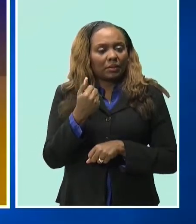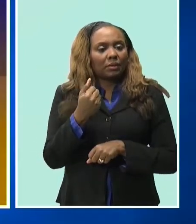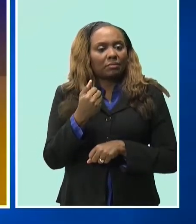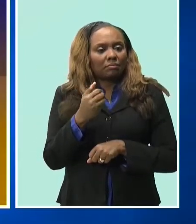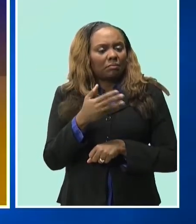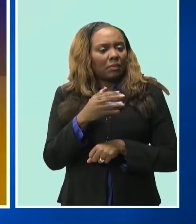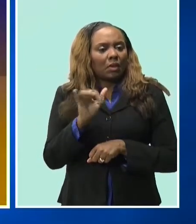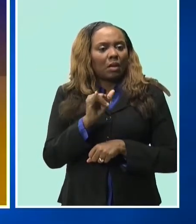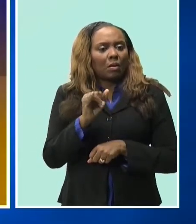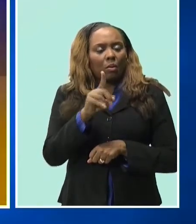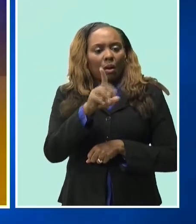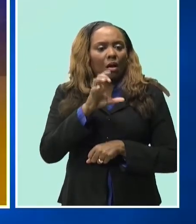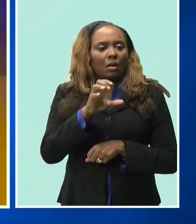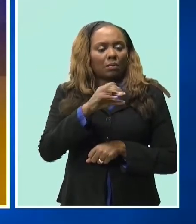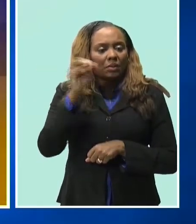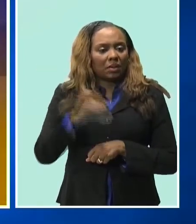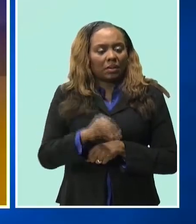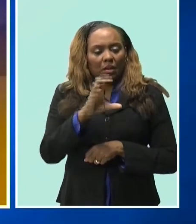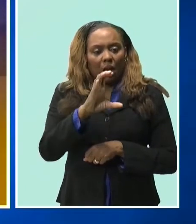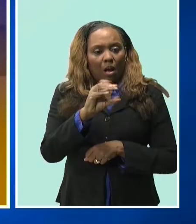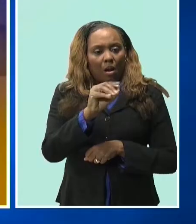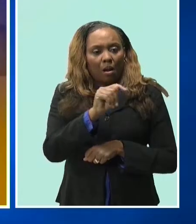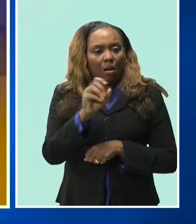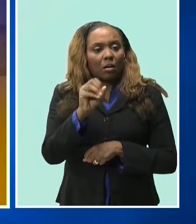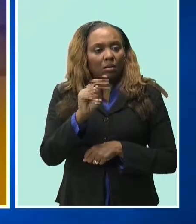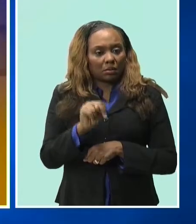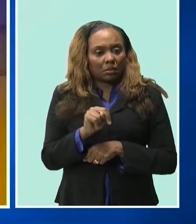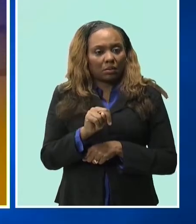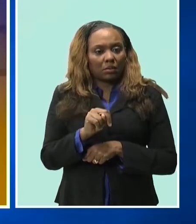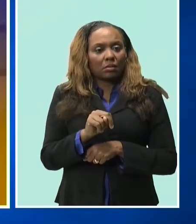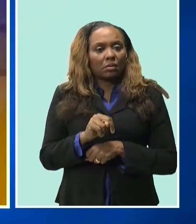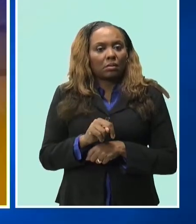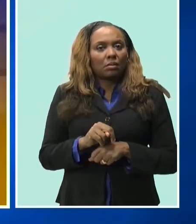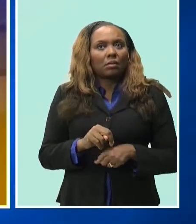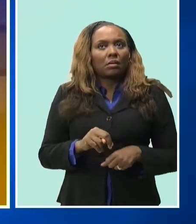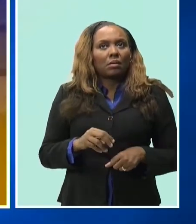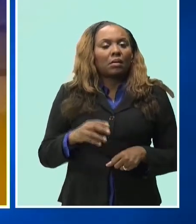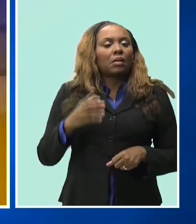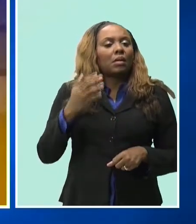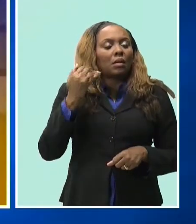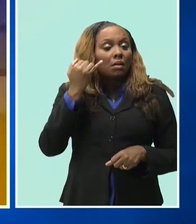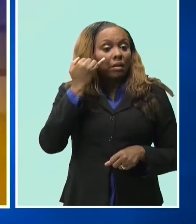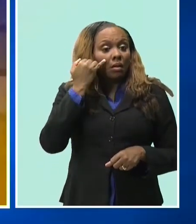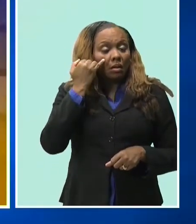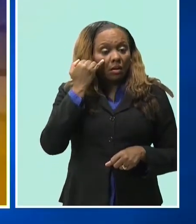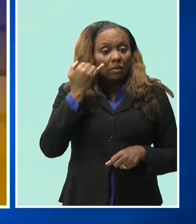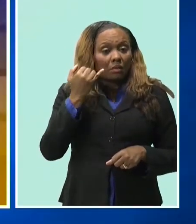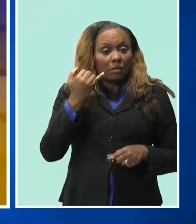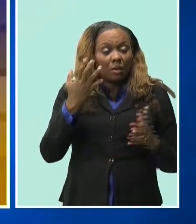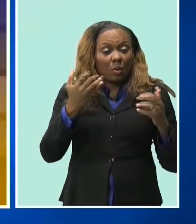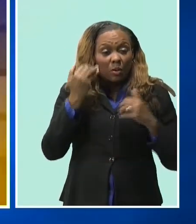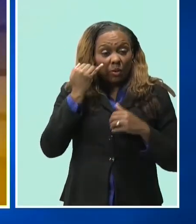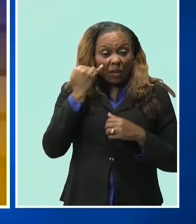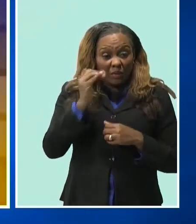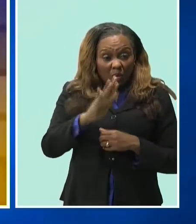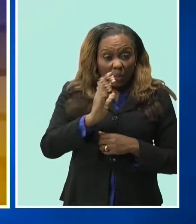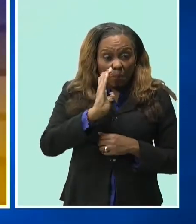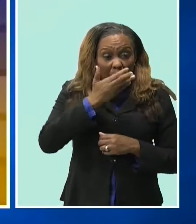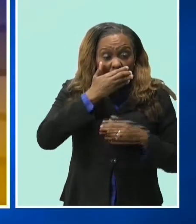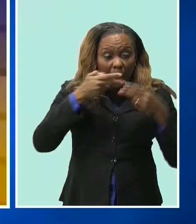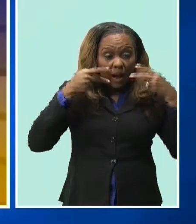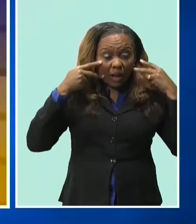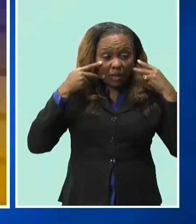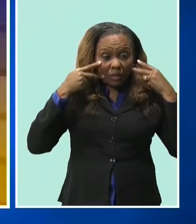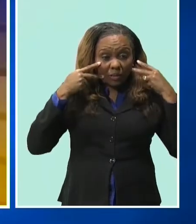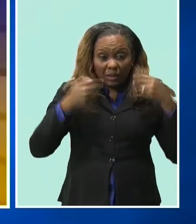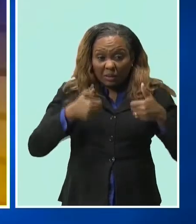high percentage cotton blend. You can tell if the mask is any good by holding it up to a LED light. If you see lots of